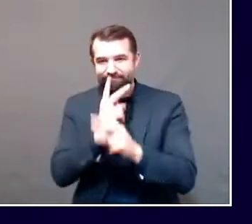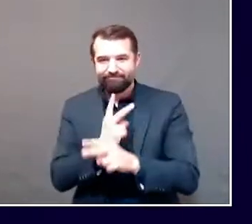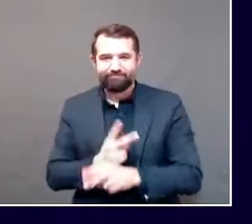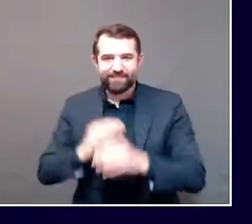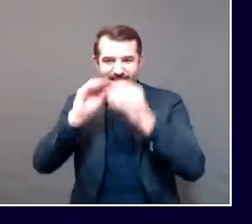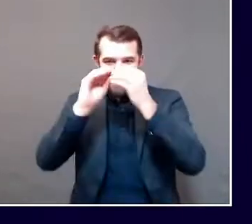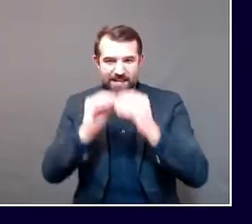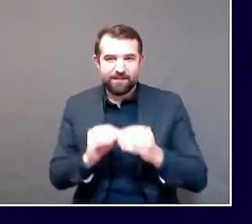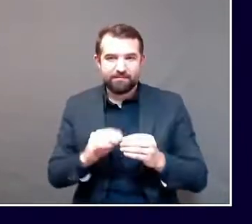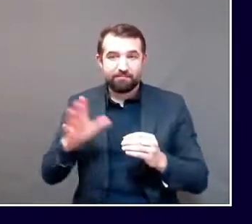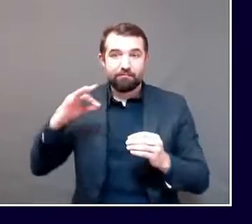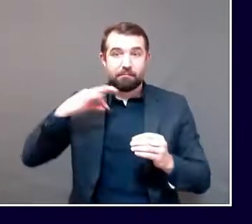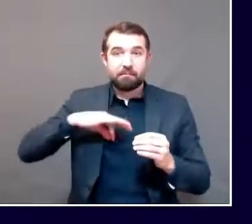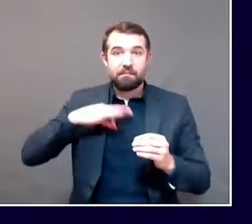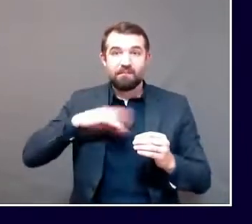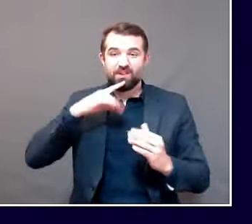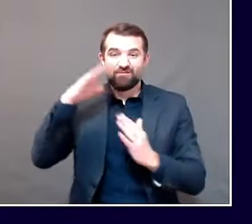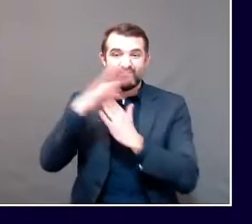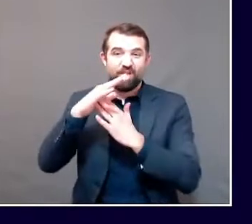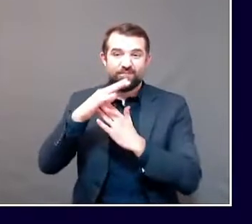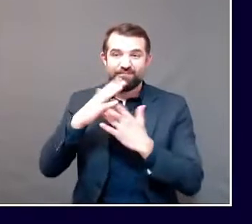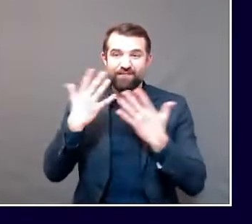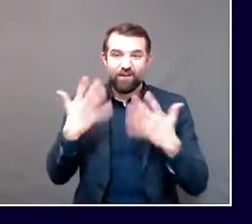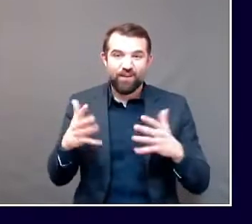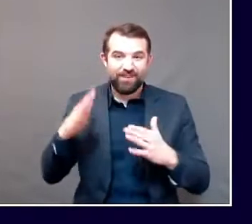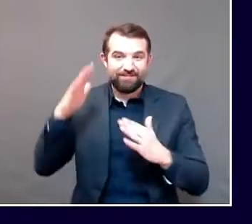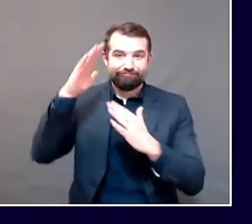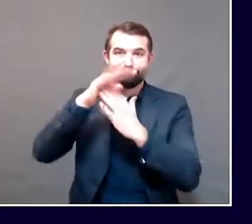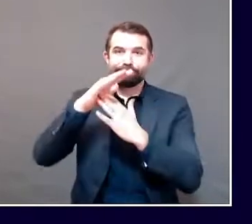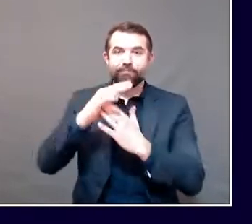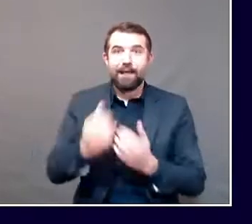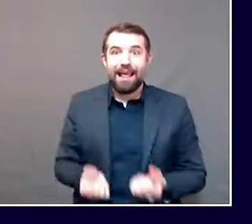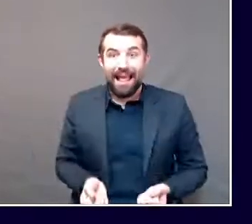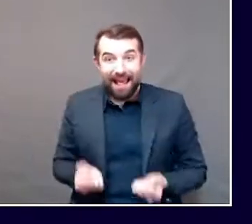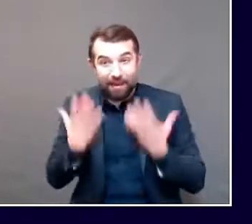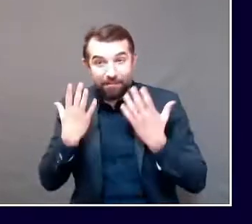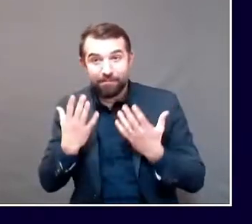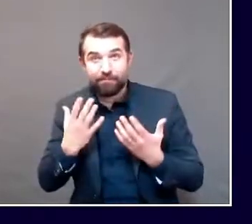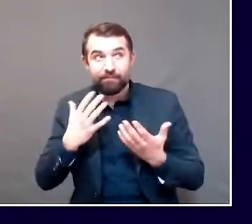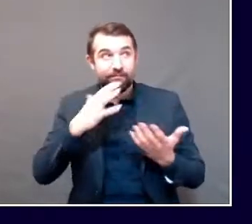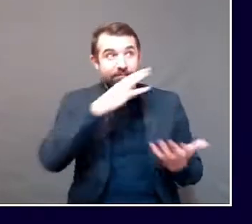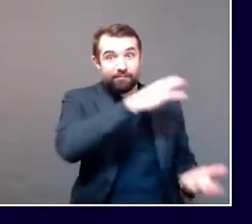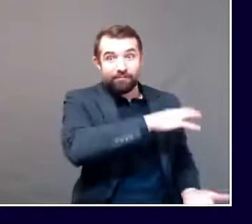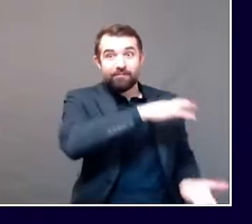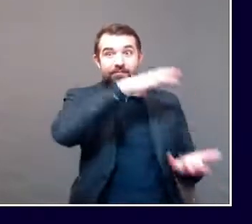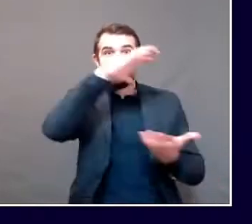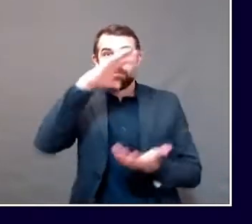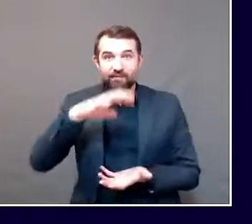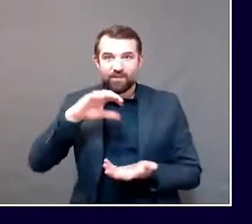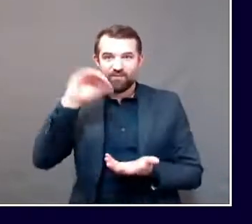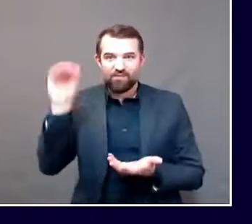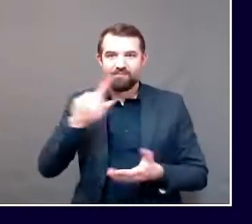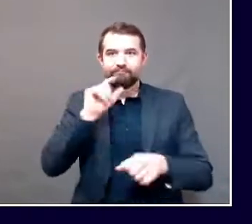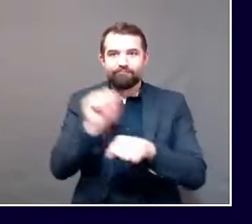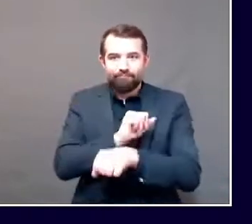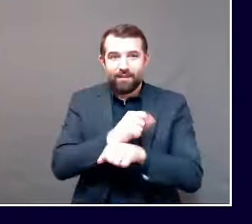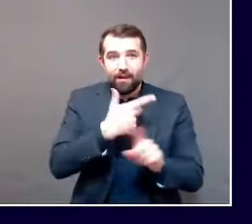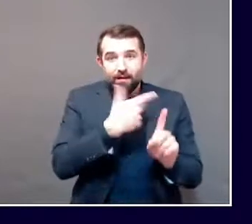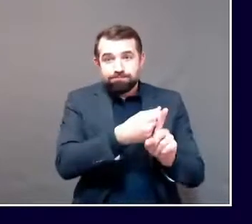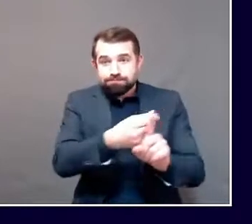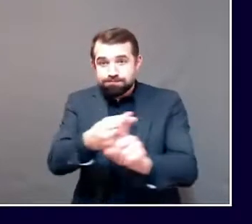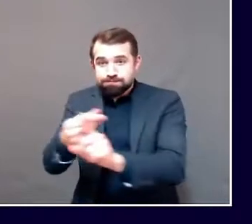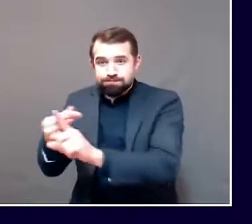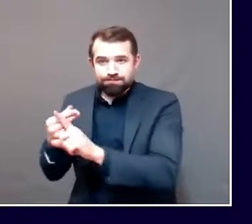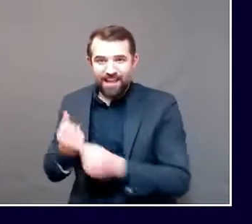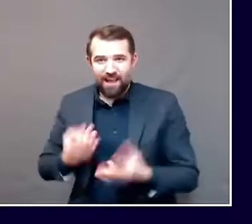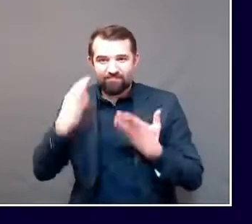well as the percentage of vaccine that's come into the state that's been put into people's arms. I'd like to keep those numbers up. I'm proud